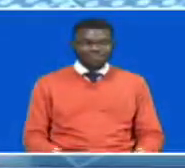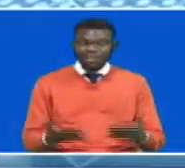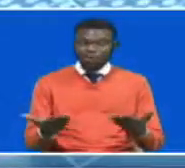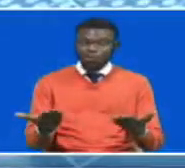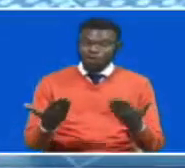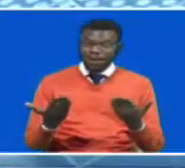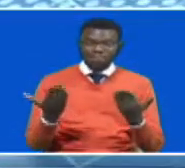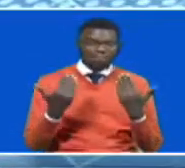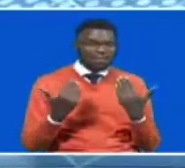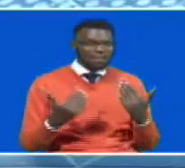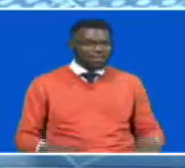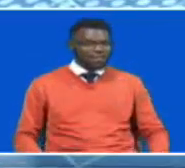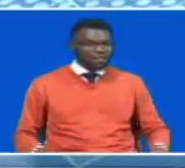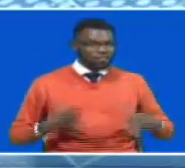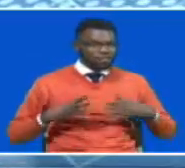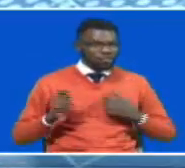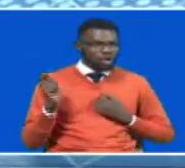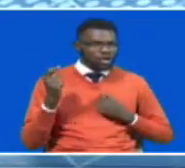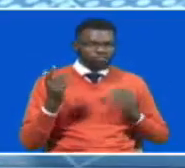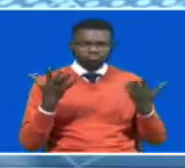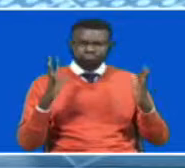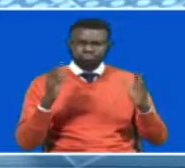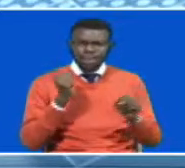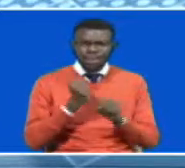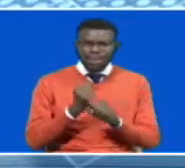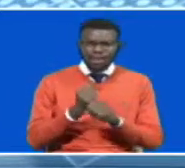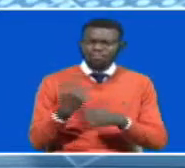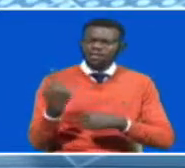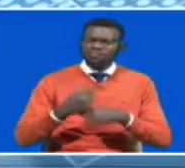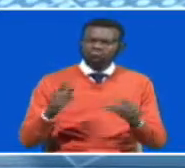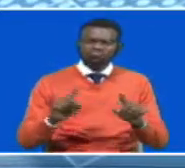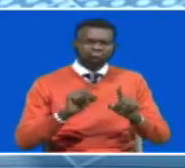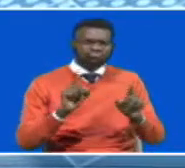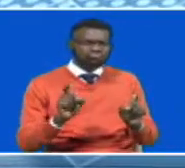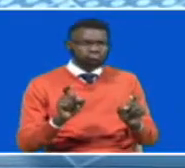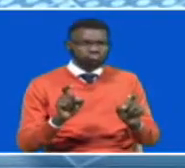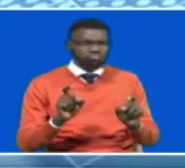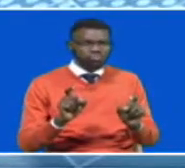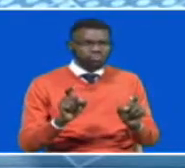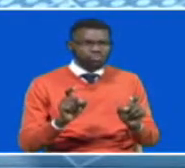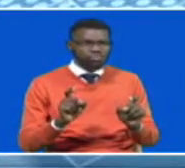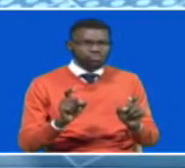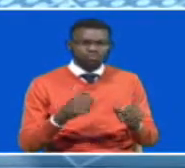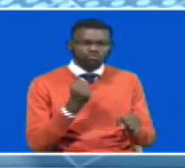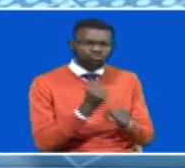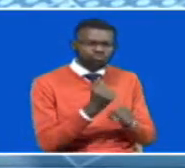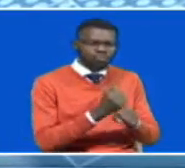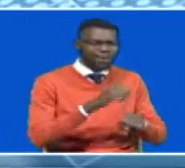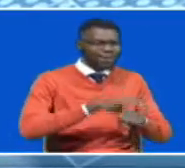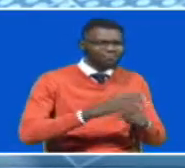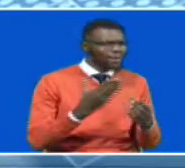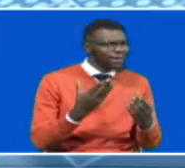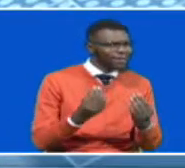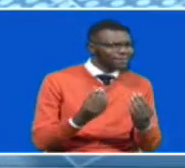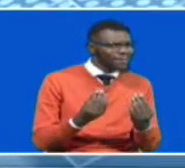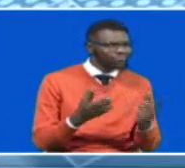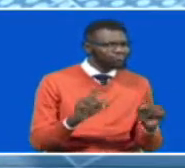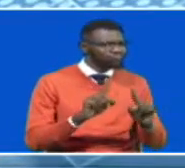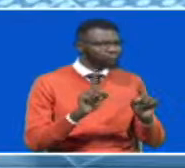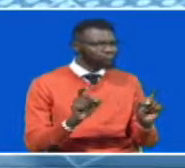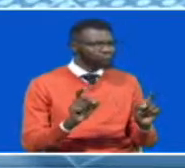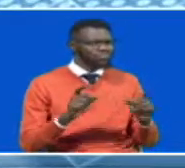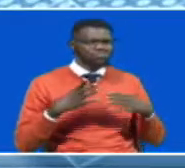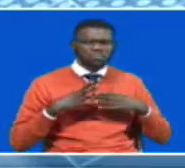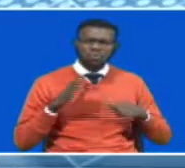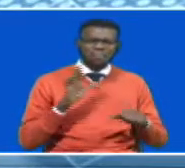Welcome back. Now, as Kenyans mark Labor Day, we asked the question, just how easy is it to get a job, particularly for the millions of Kenyans